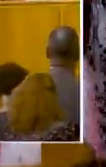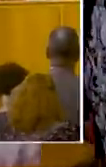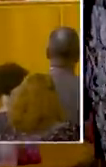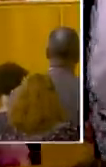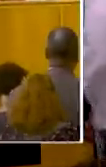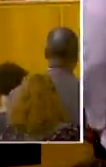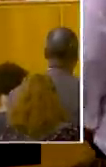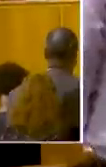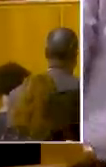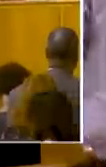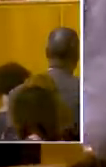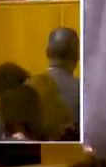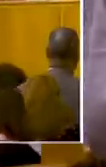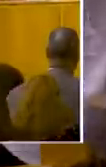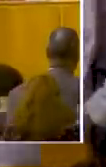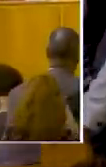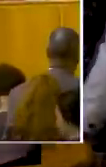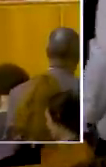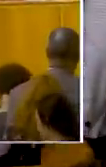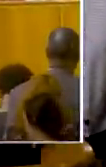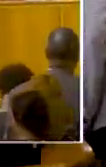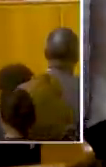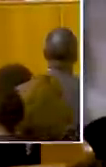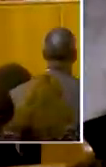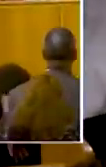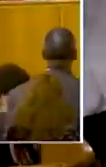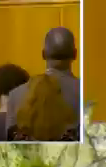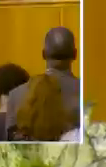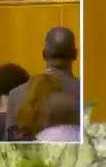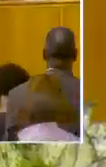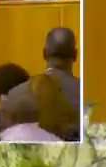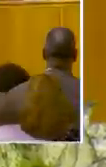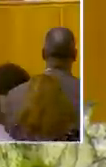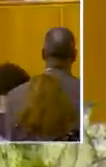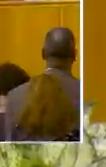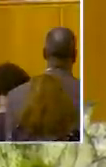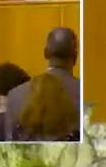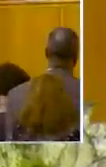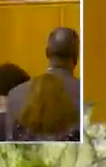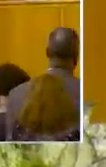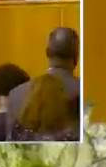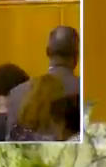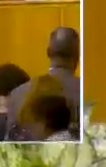God can add something back to my life that helps make life livable.